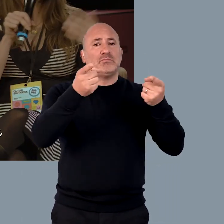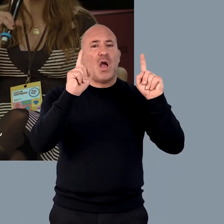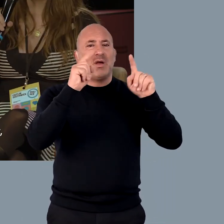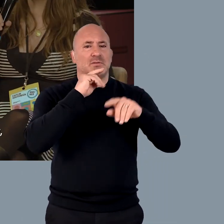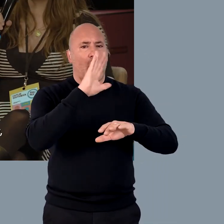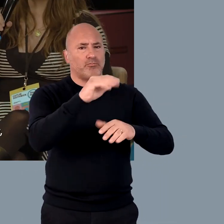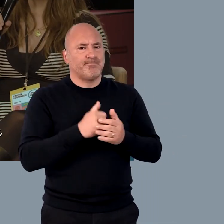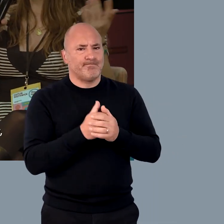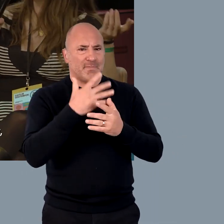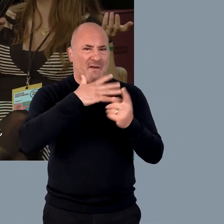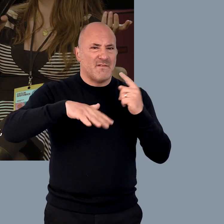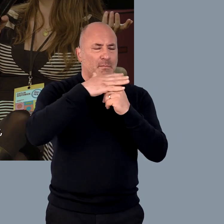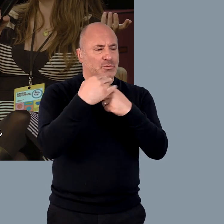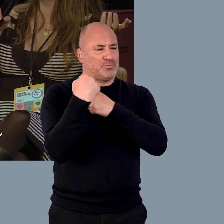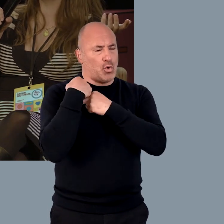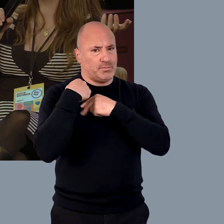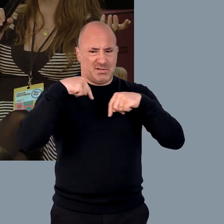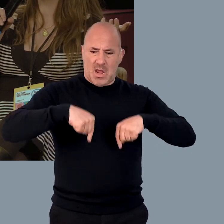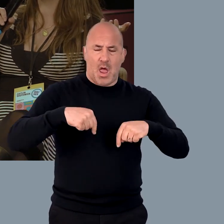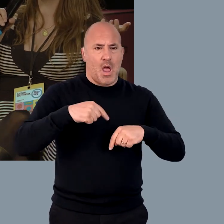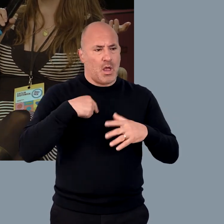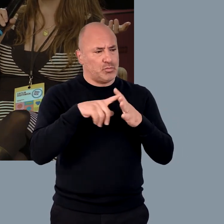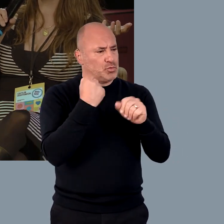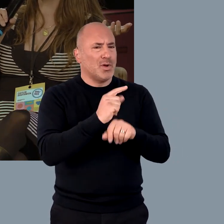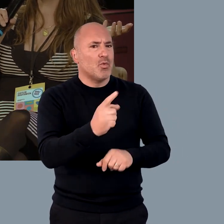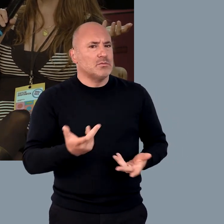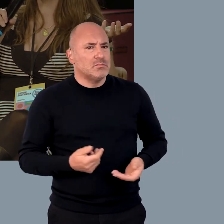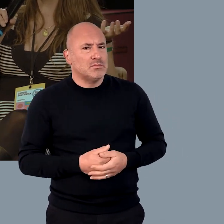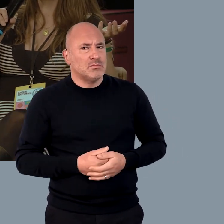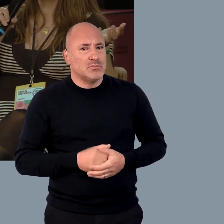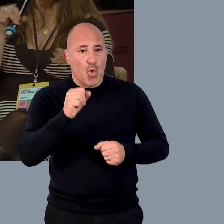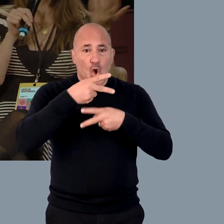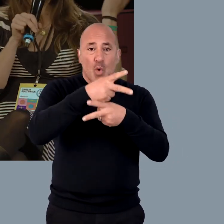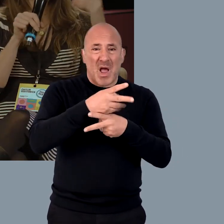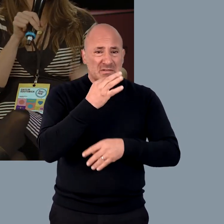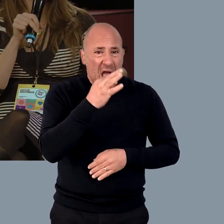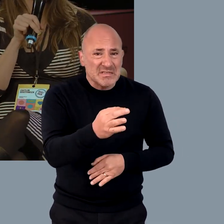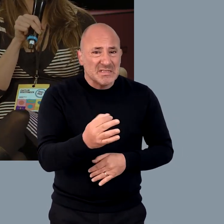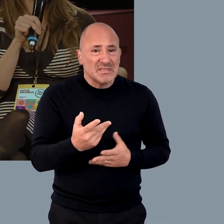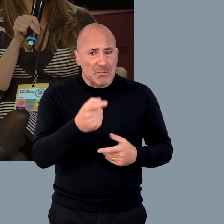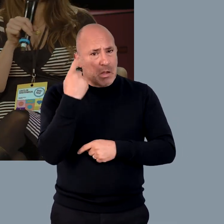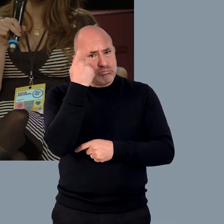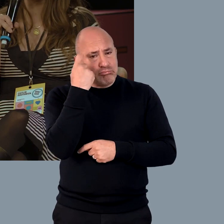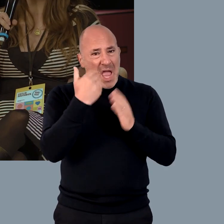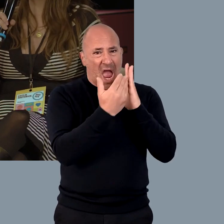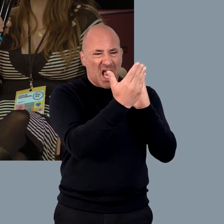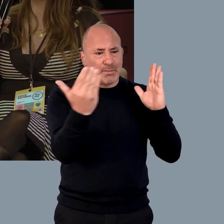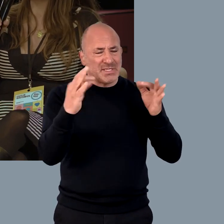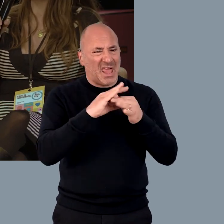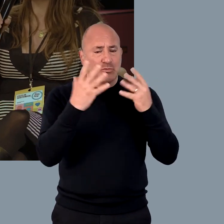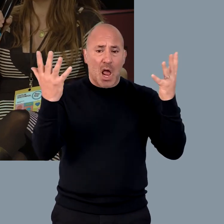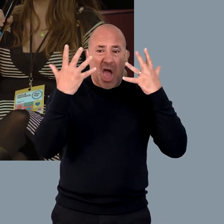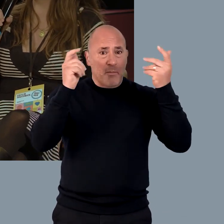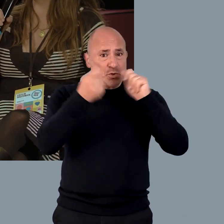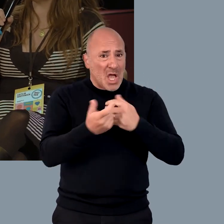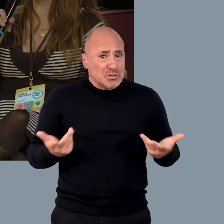Go up to your director and say, what are we doing about environmental responsibility in our institution? Ask your curator, have you thought about doing an